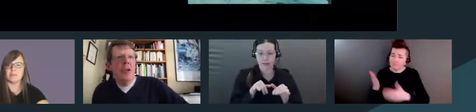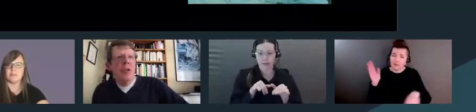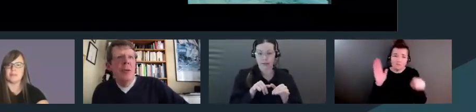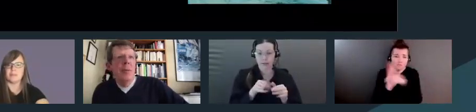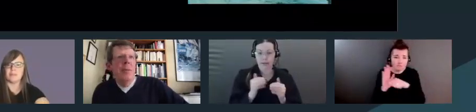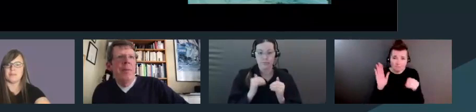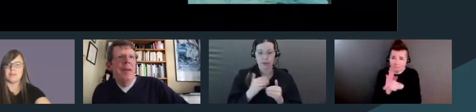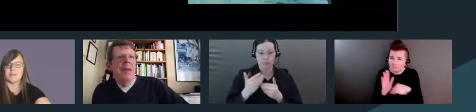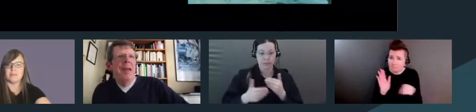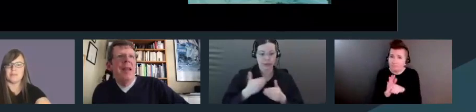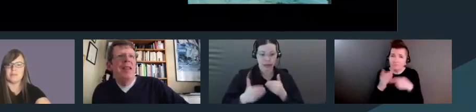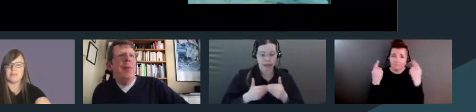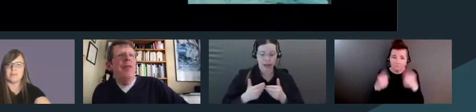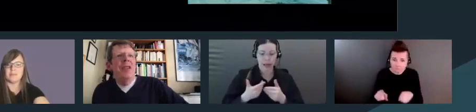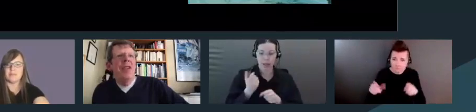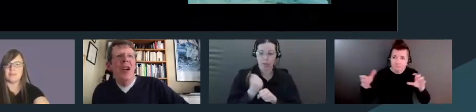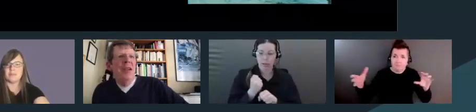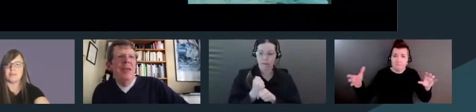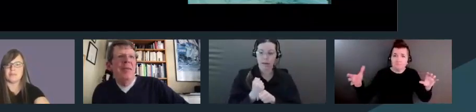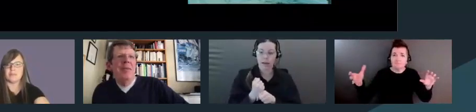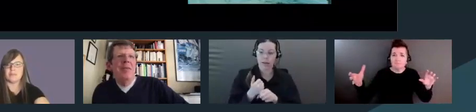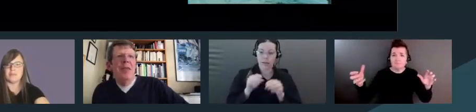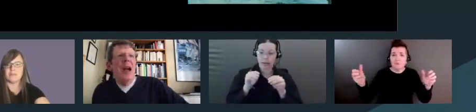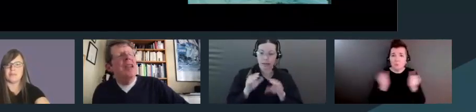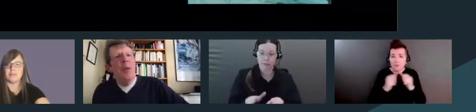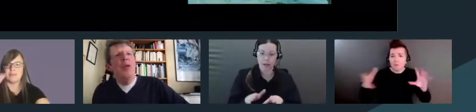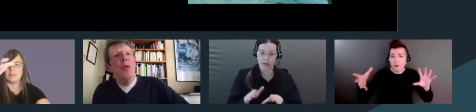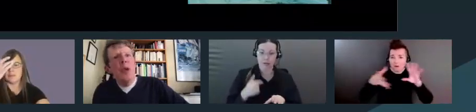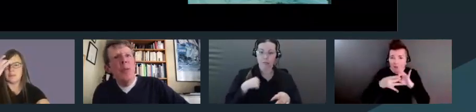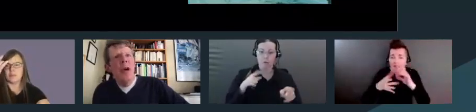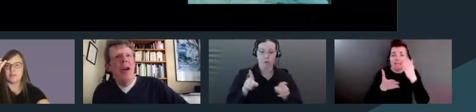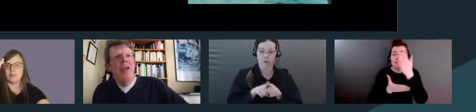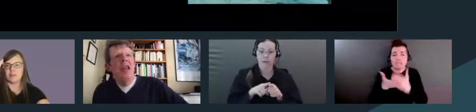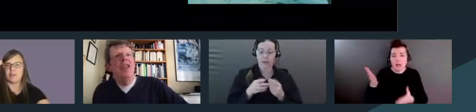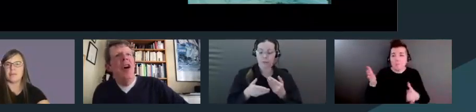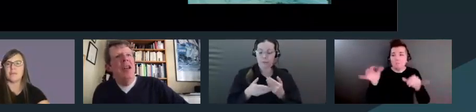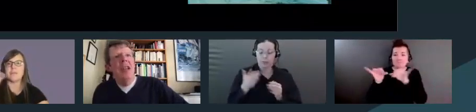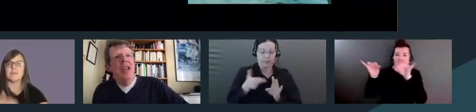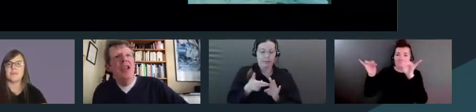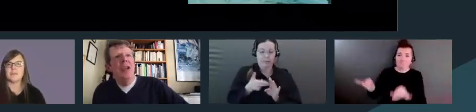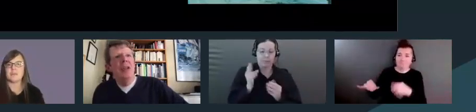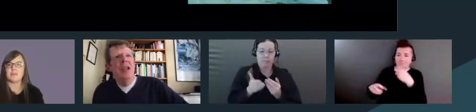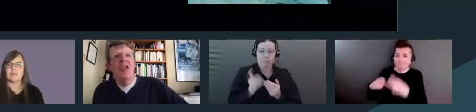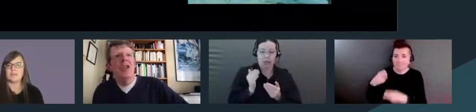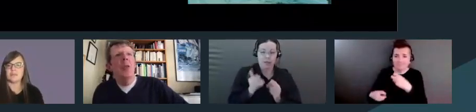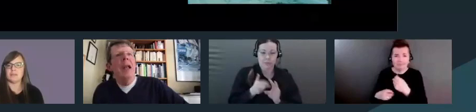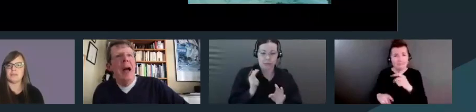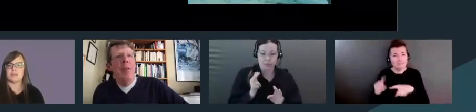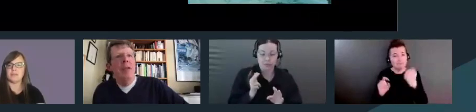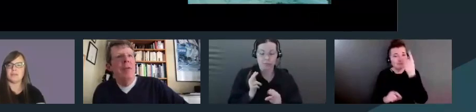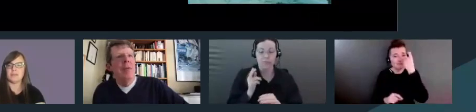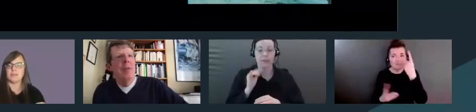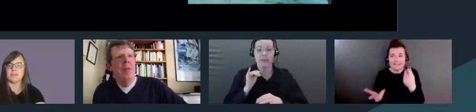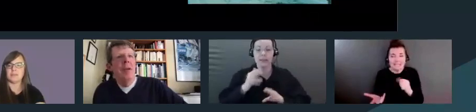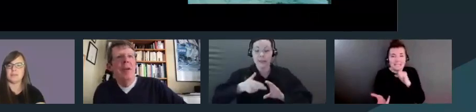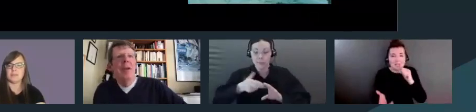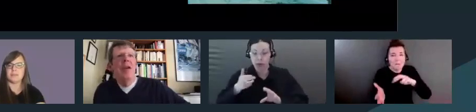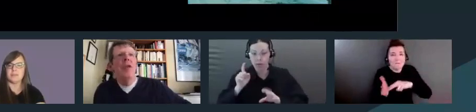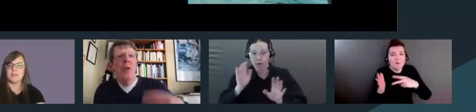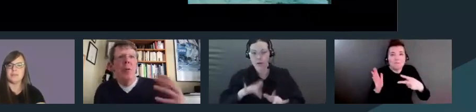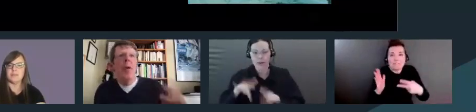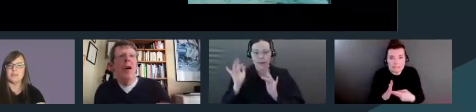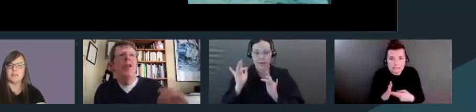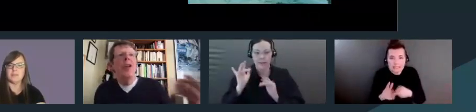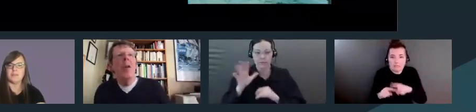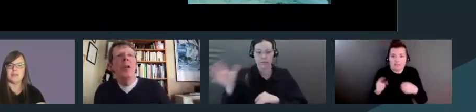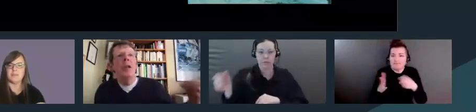systemic structures, and some of it's not, I suppose the worst part of it is not intentional. It's just the way it happens.